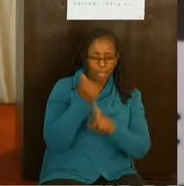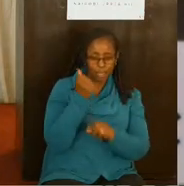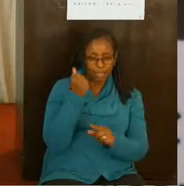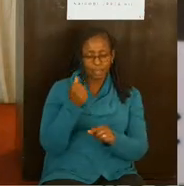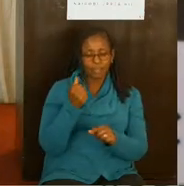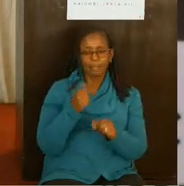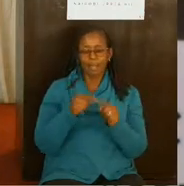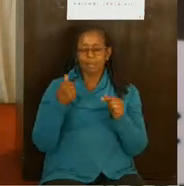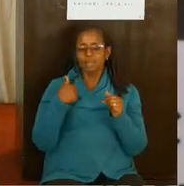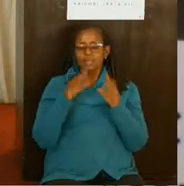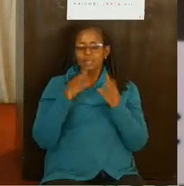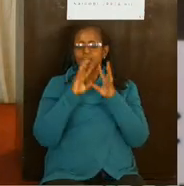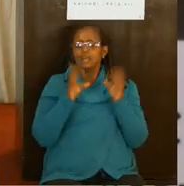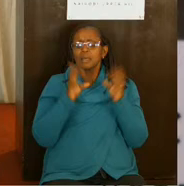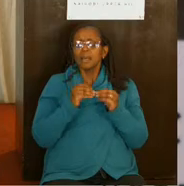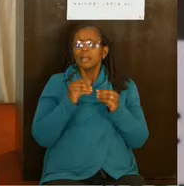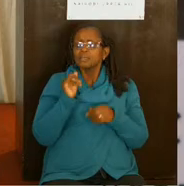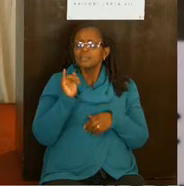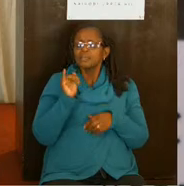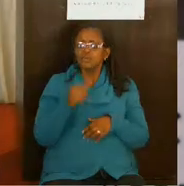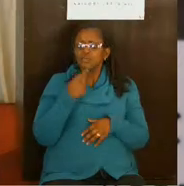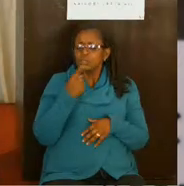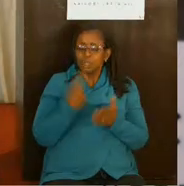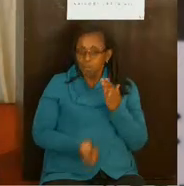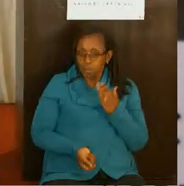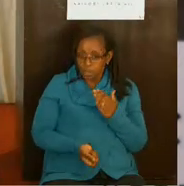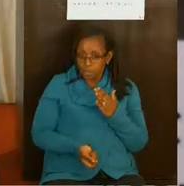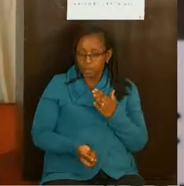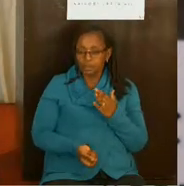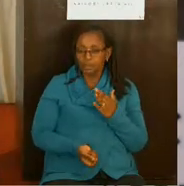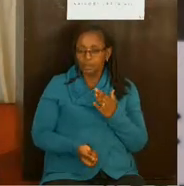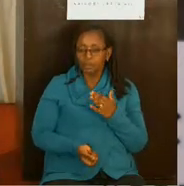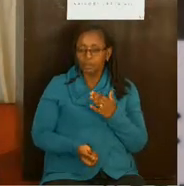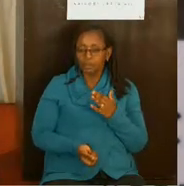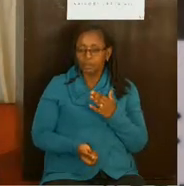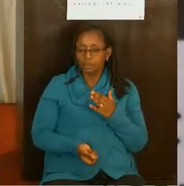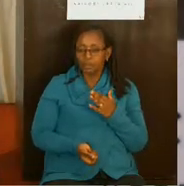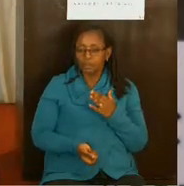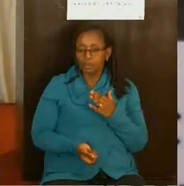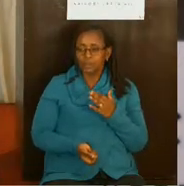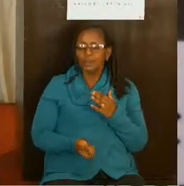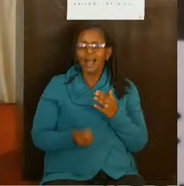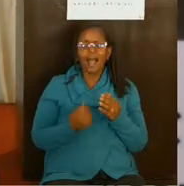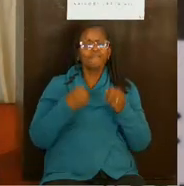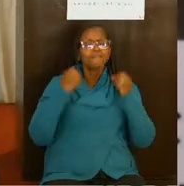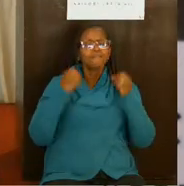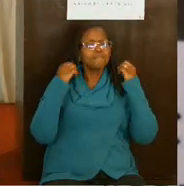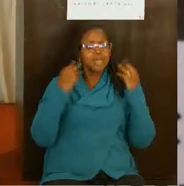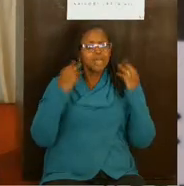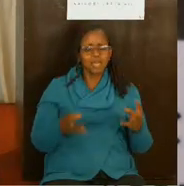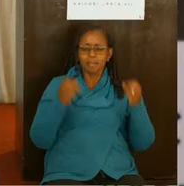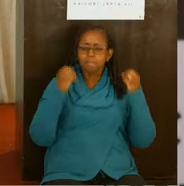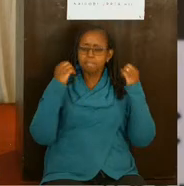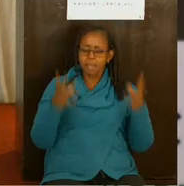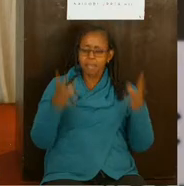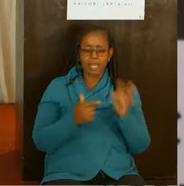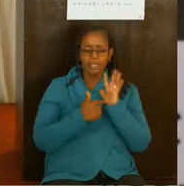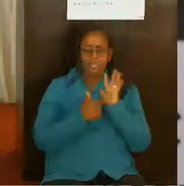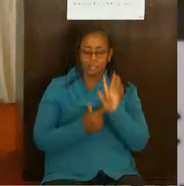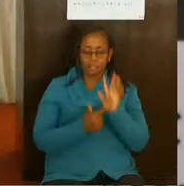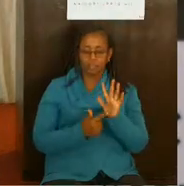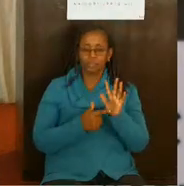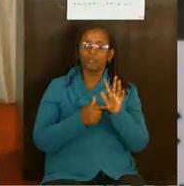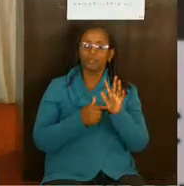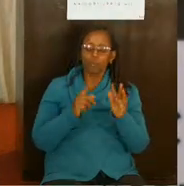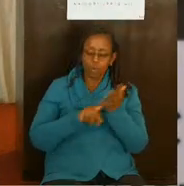summarize that uh because they have loads and loads and loads of examples of what goes on in